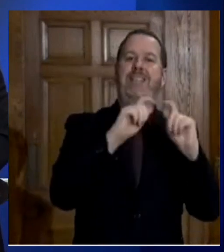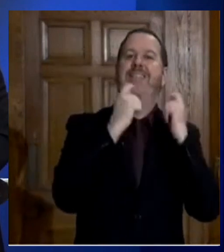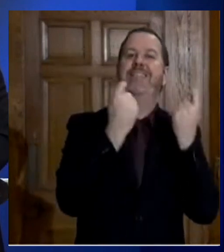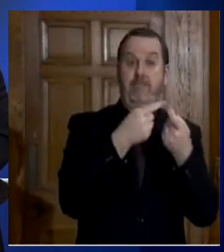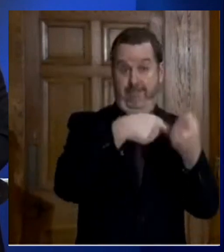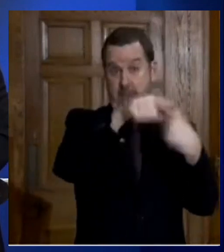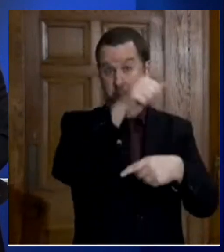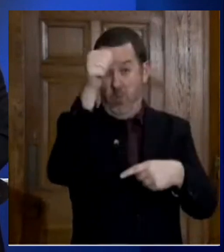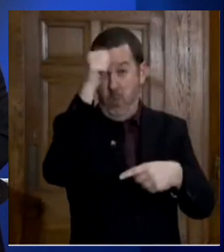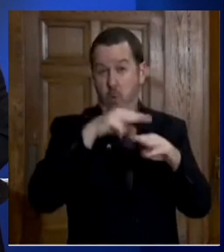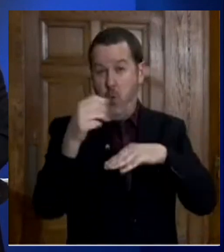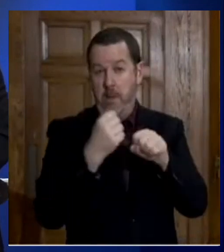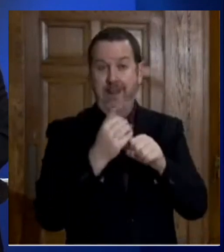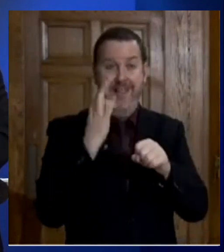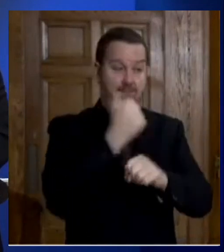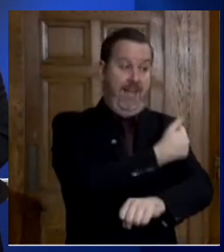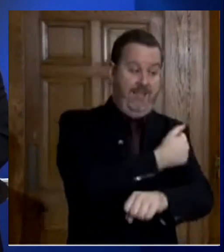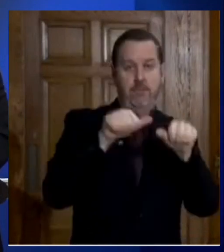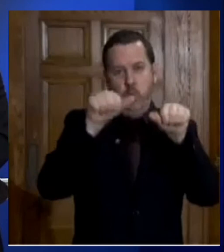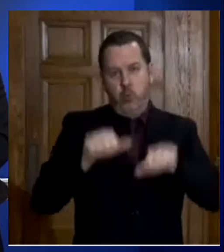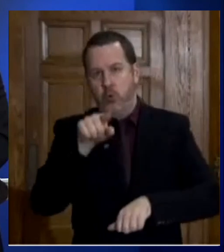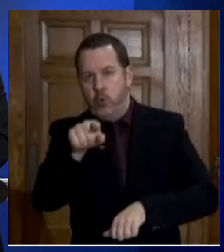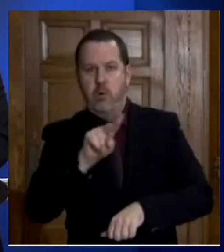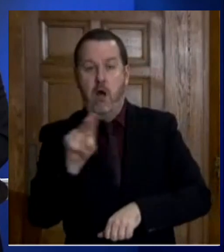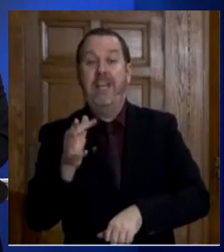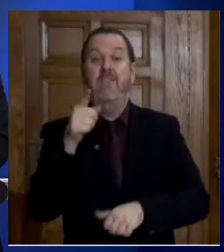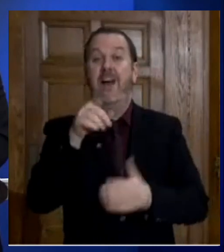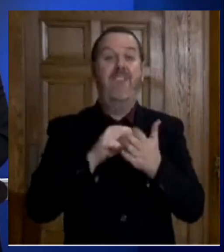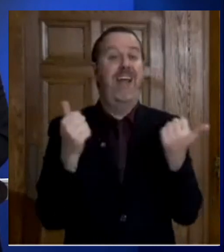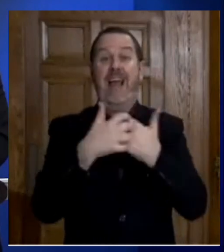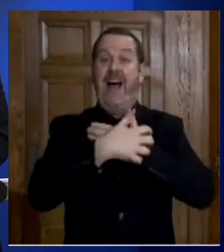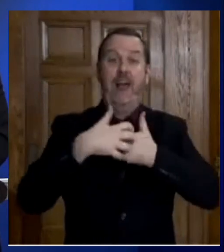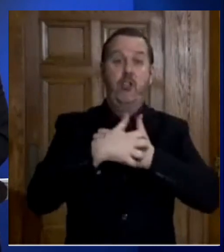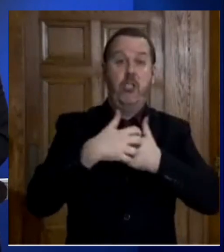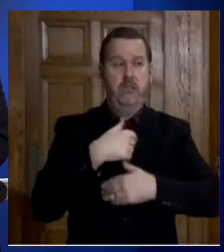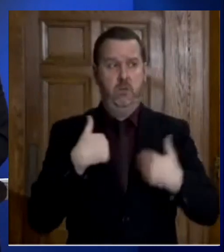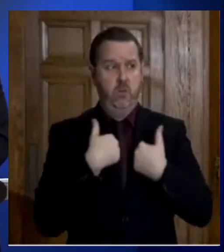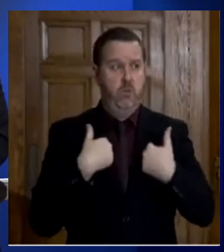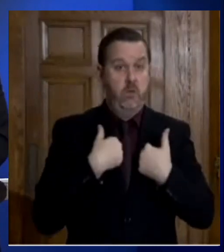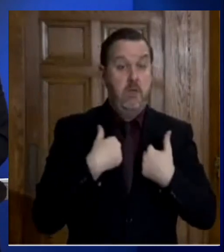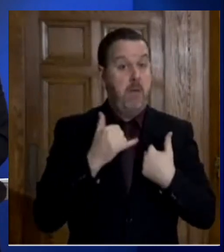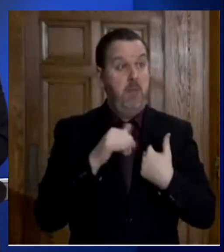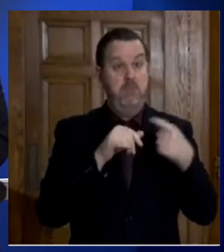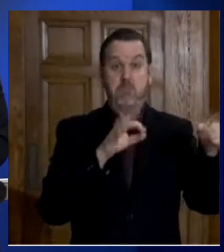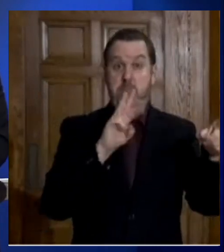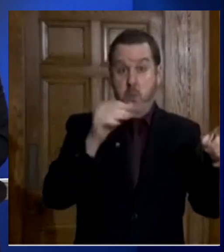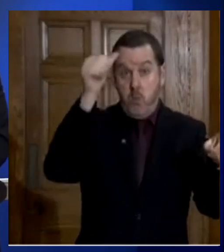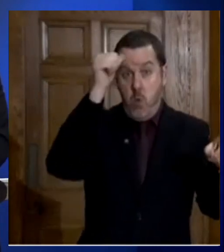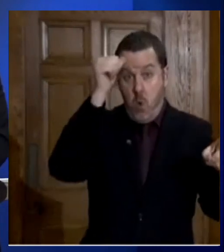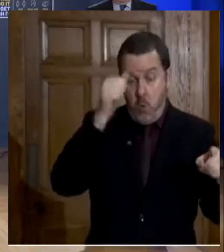the appropriateness of vaccine, and indeed if you have any allergies as to whether or not there are alternative vaccines that you should consider.